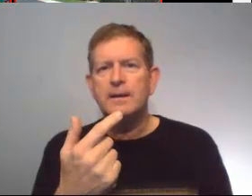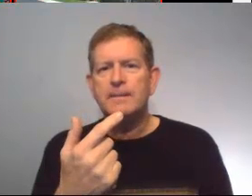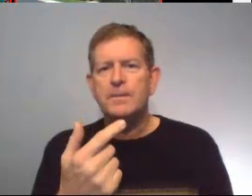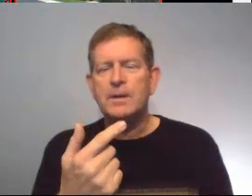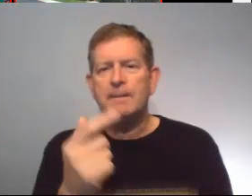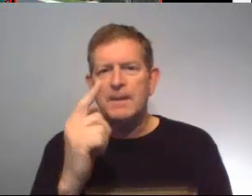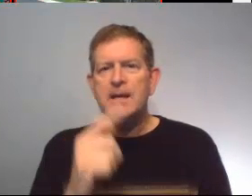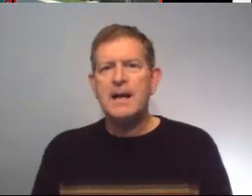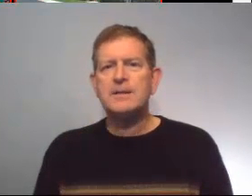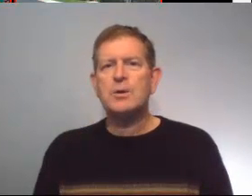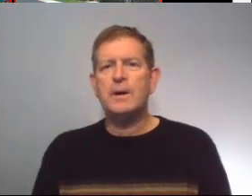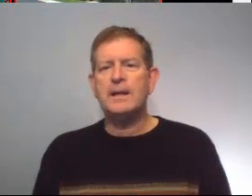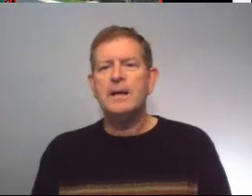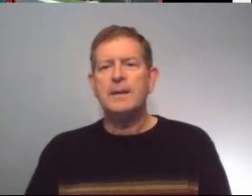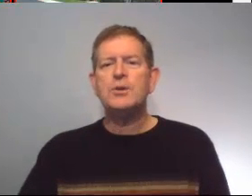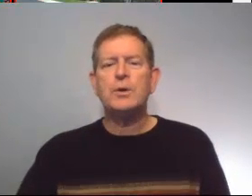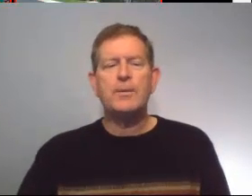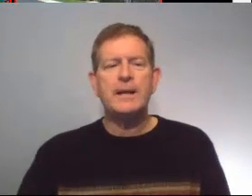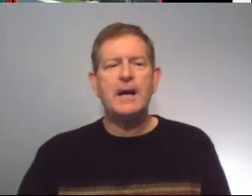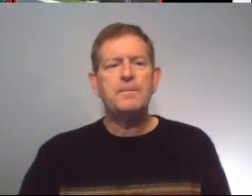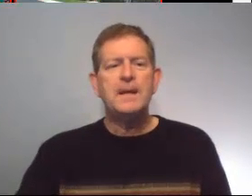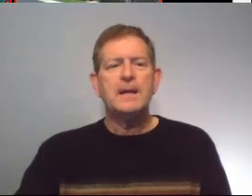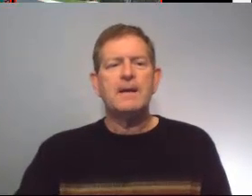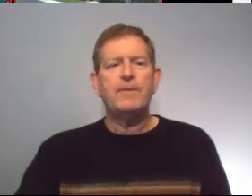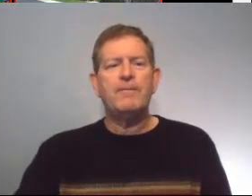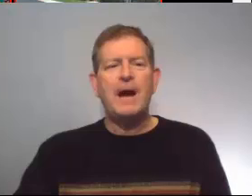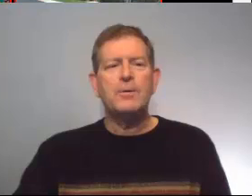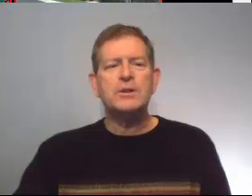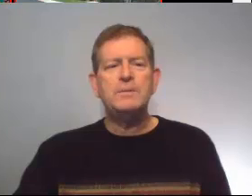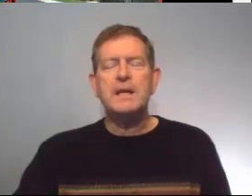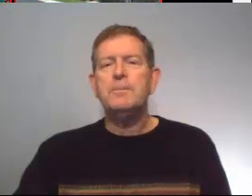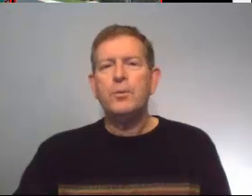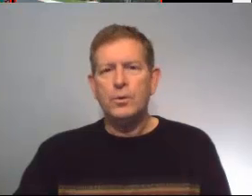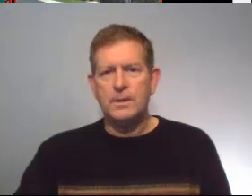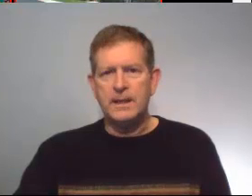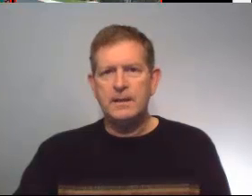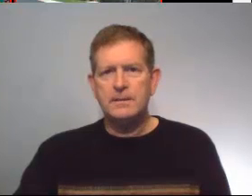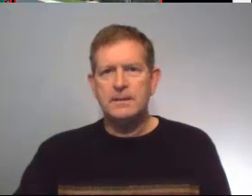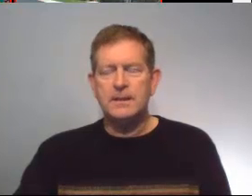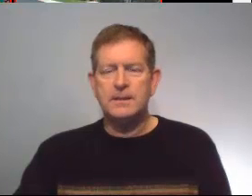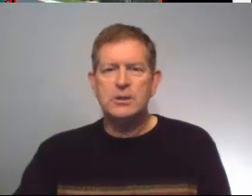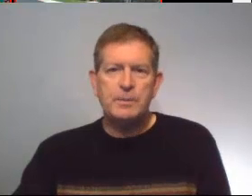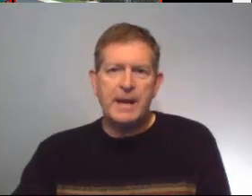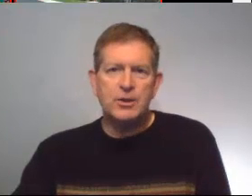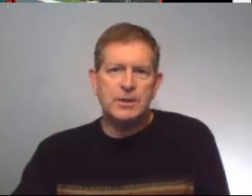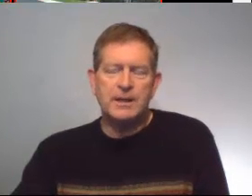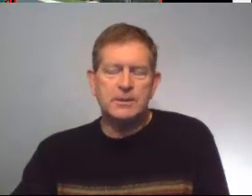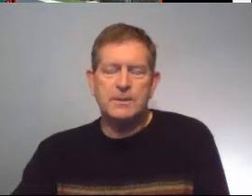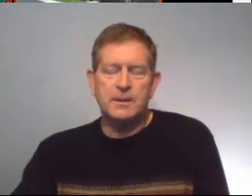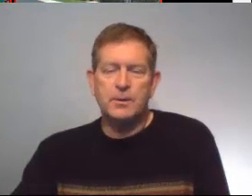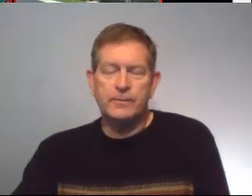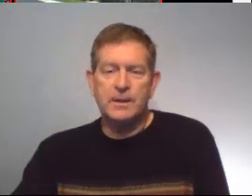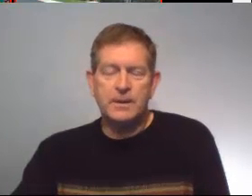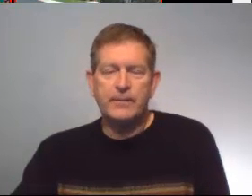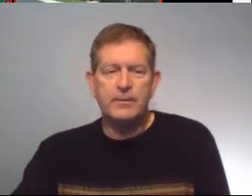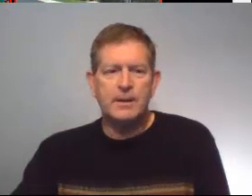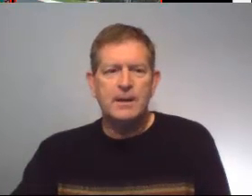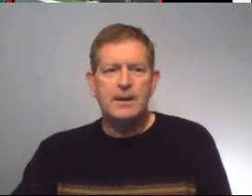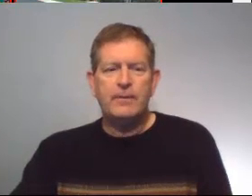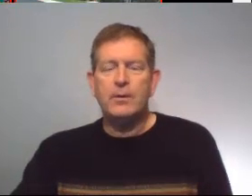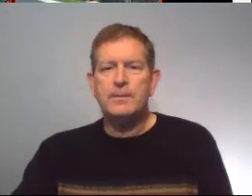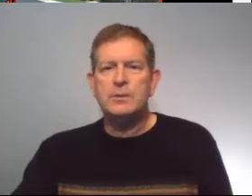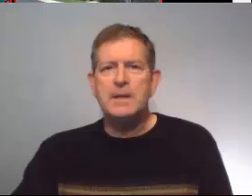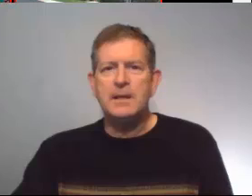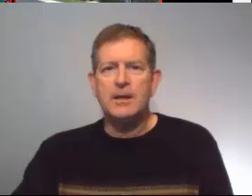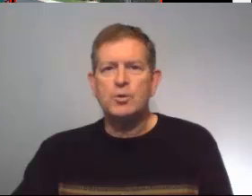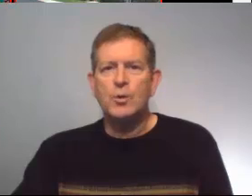moving. Okay. Consequently, let me show you right now, if I were speaking poorly Spanish, and I don't speak it perfectly, but if